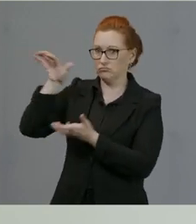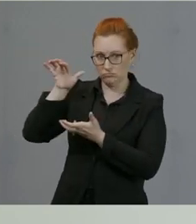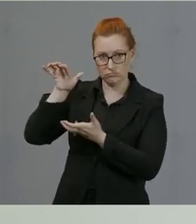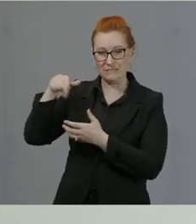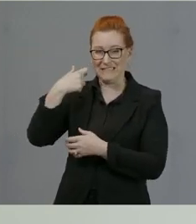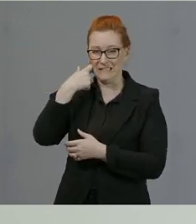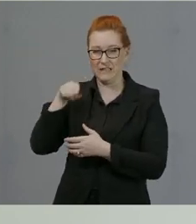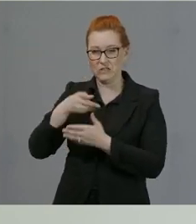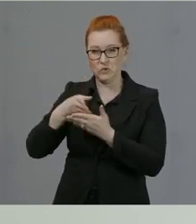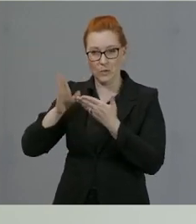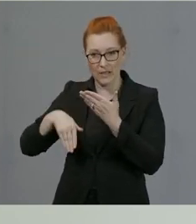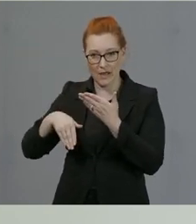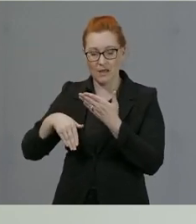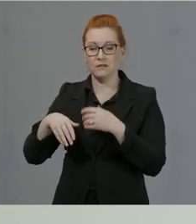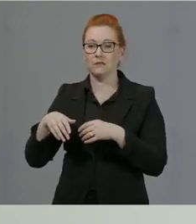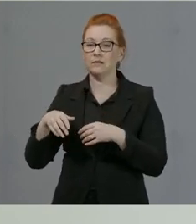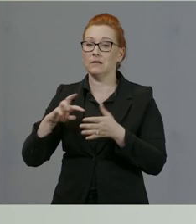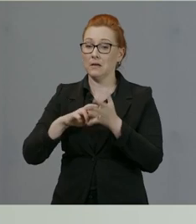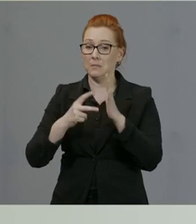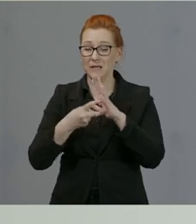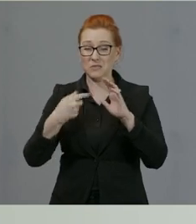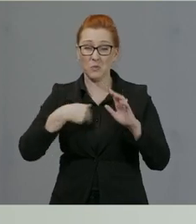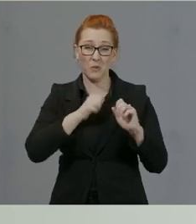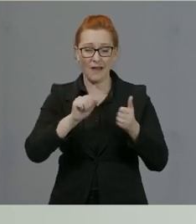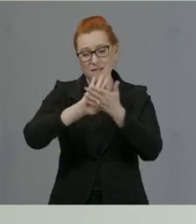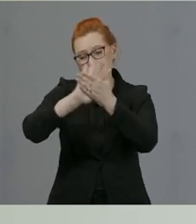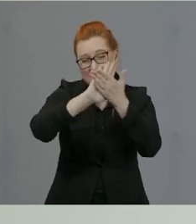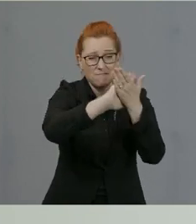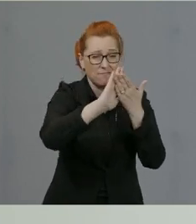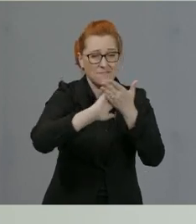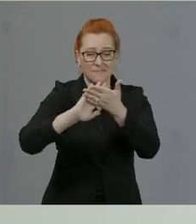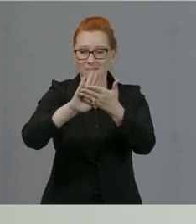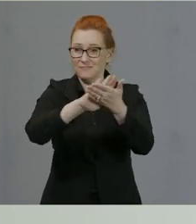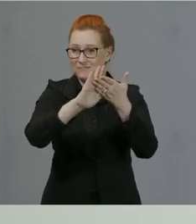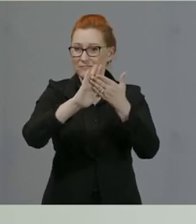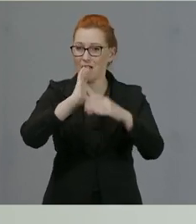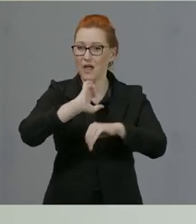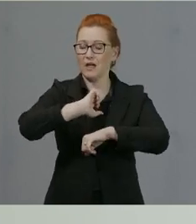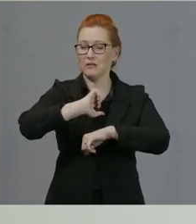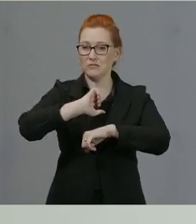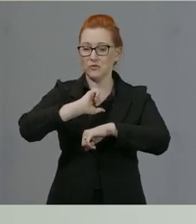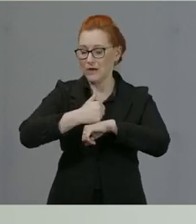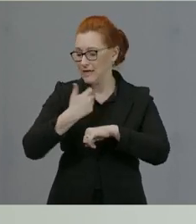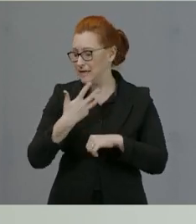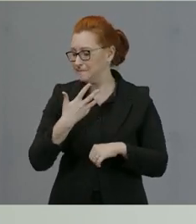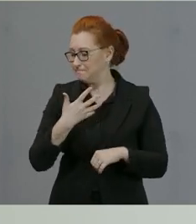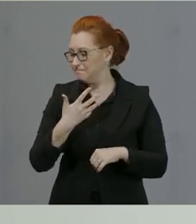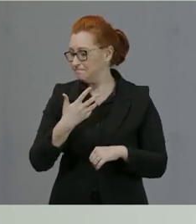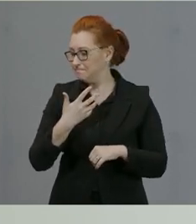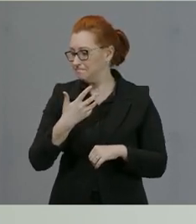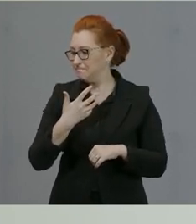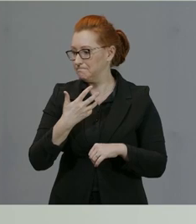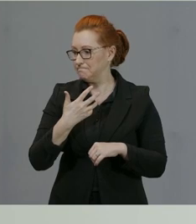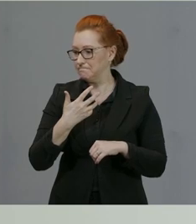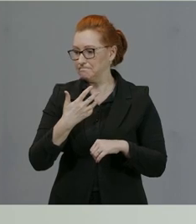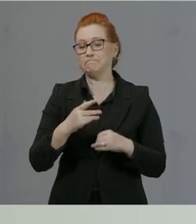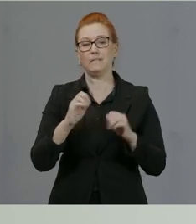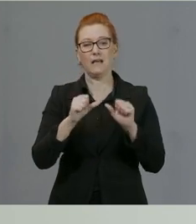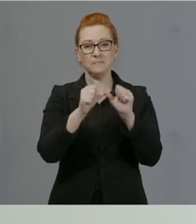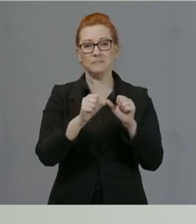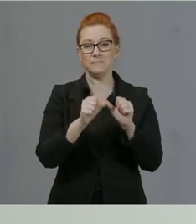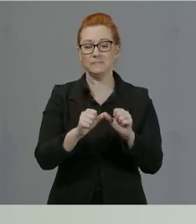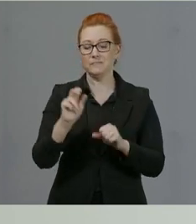this weekend, which will allow us to decontaminate and create a sustainable use of N95s,